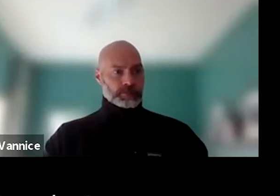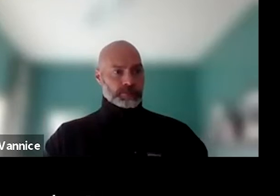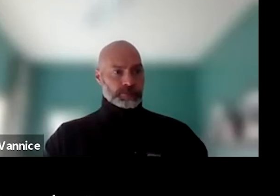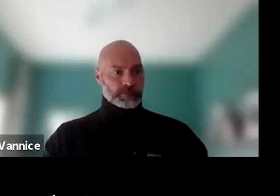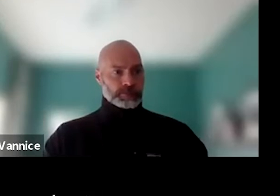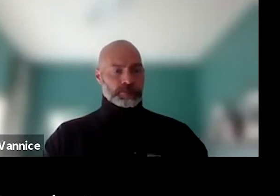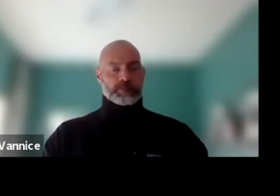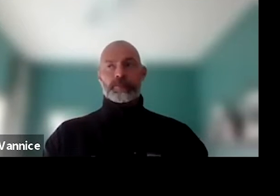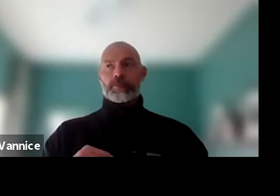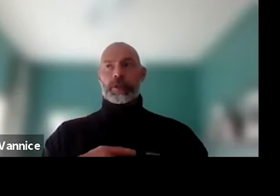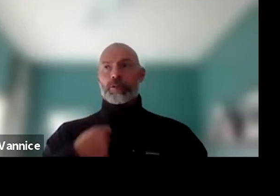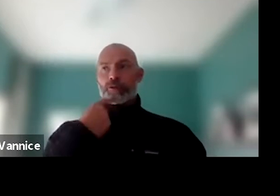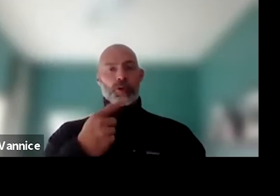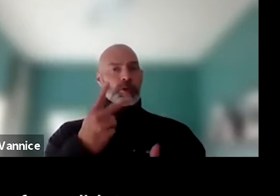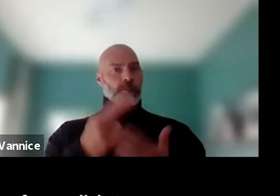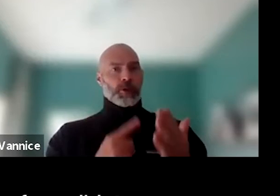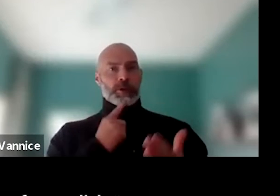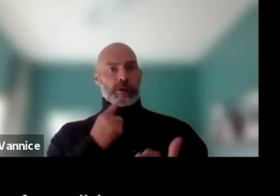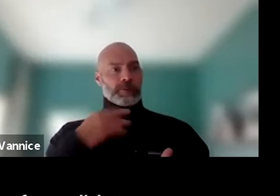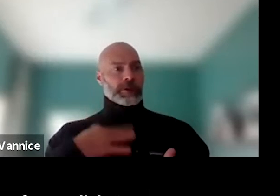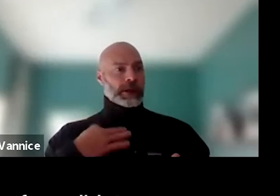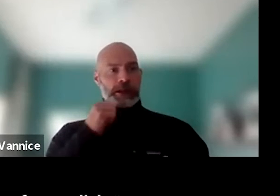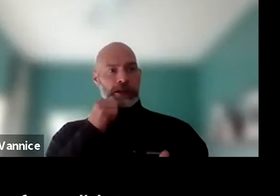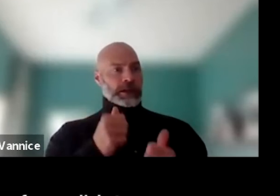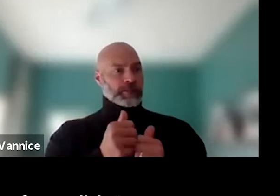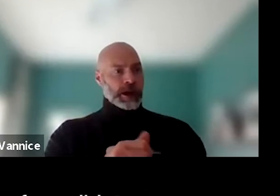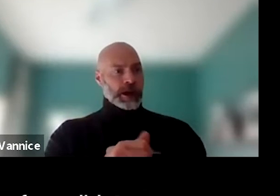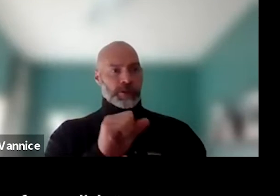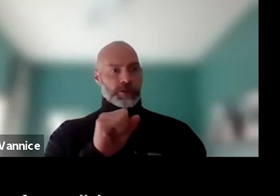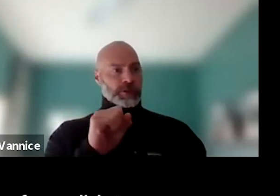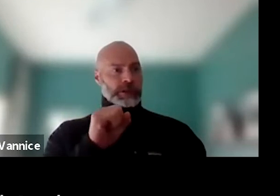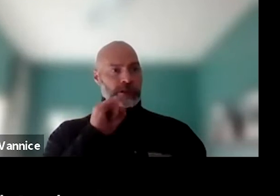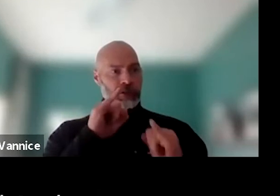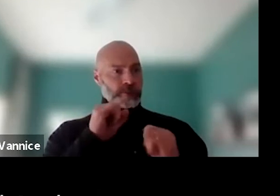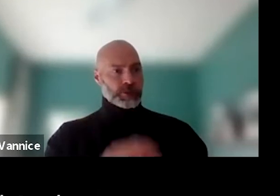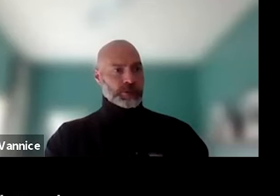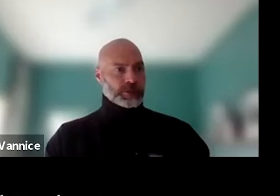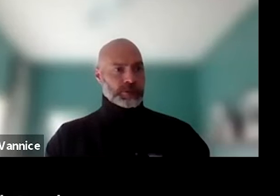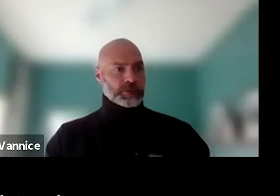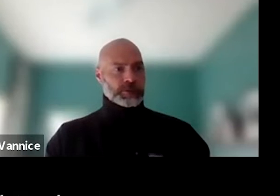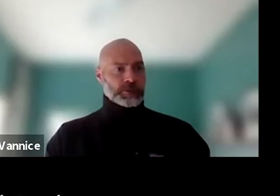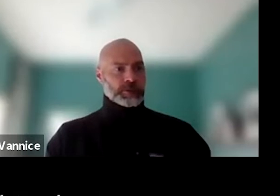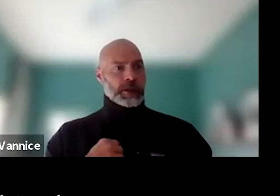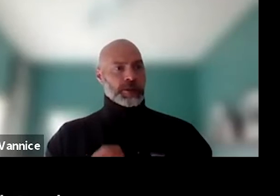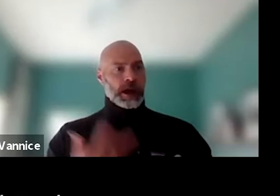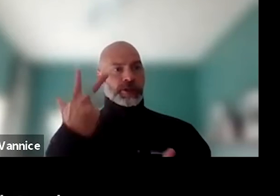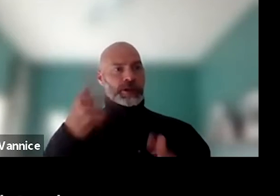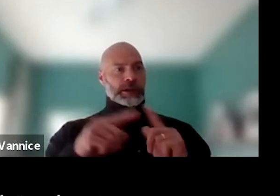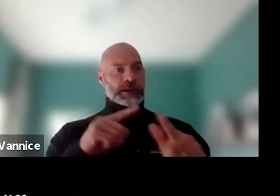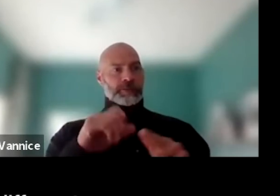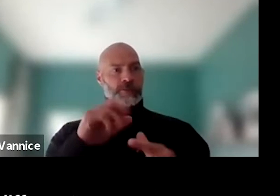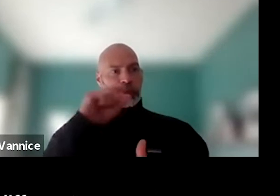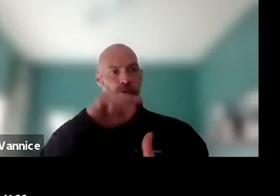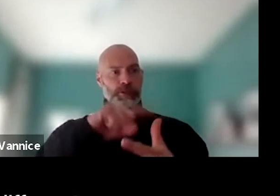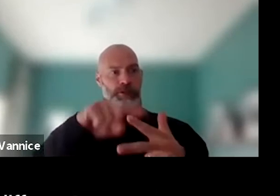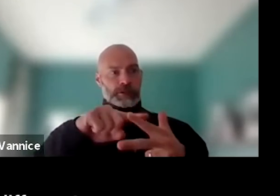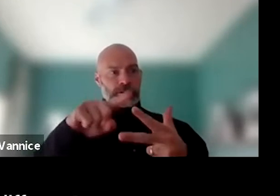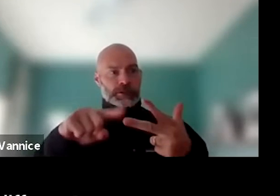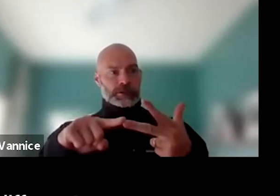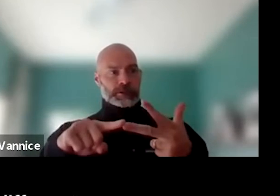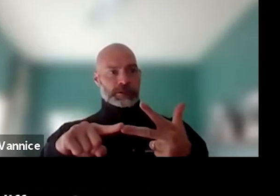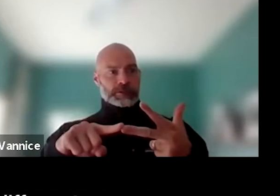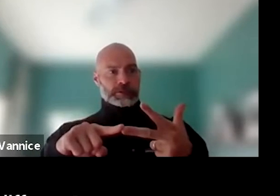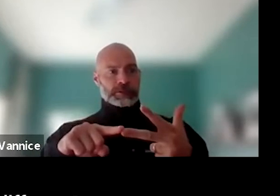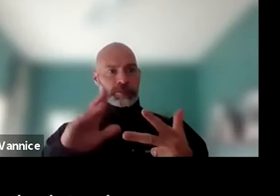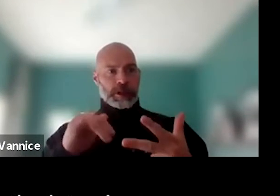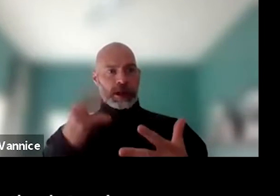Anyways, long story short, I was told that both deaf candidates did not pass the interview. And there were 3